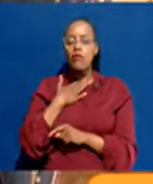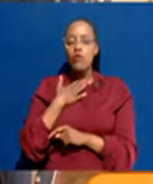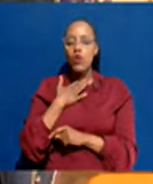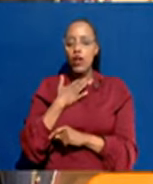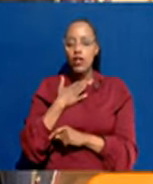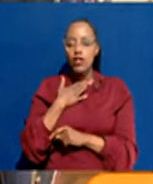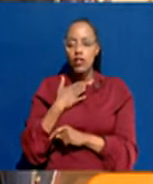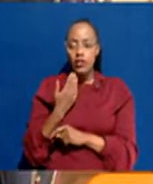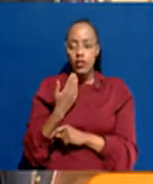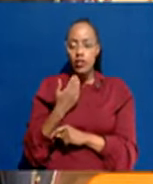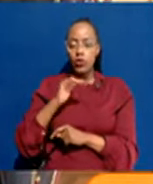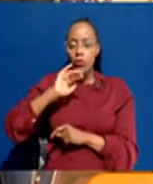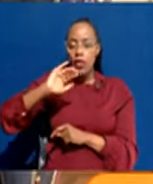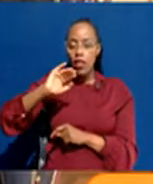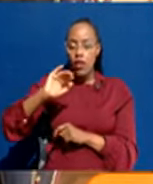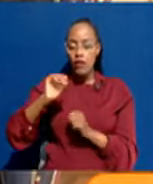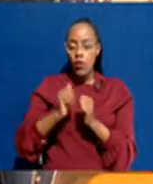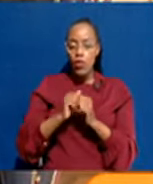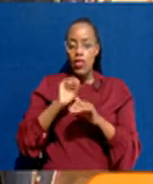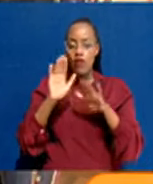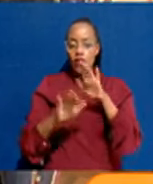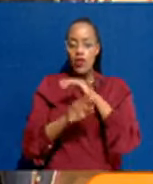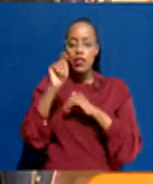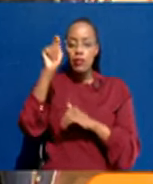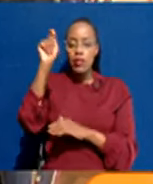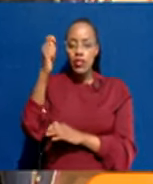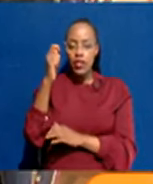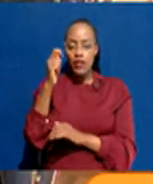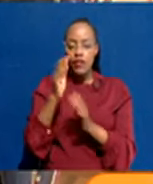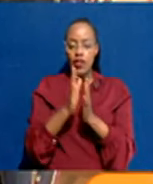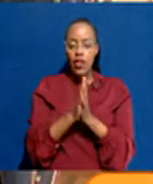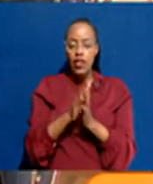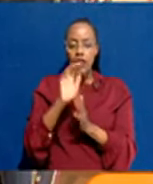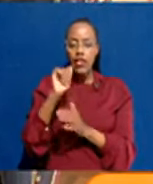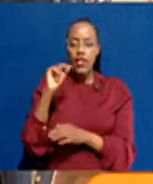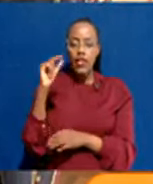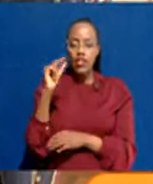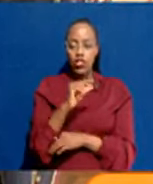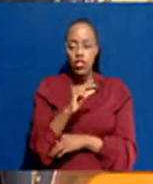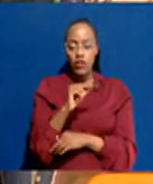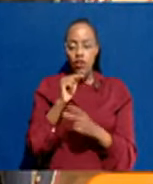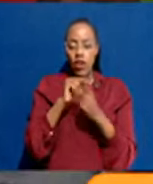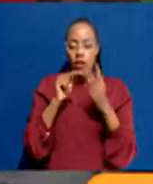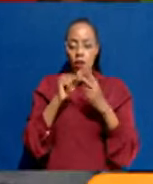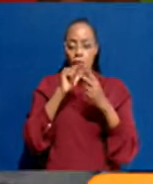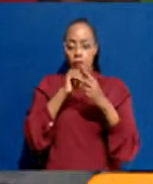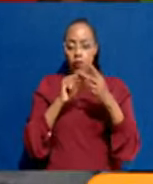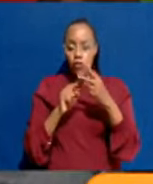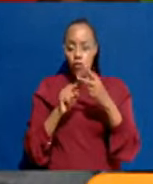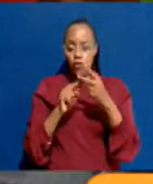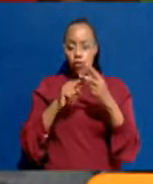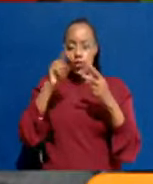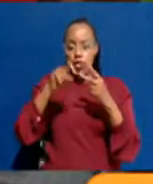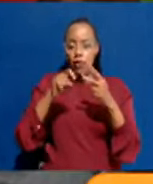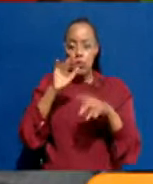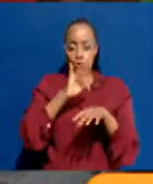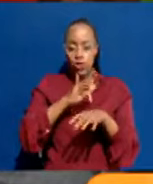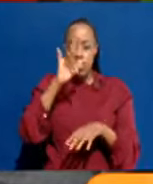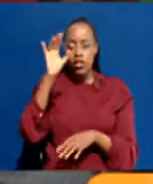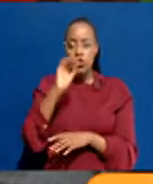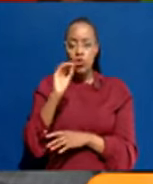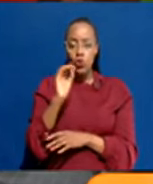the vice president and the attorney general. Those ones, they should not be touched.